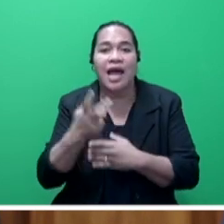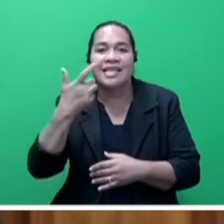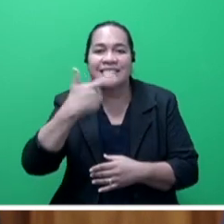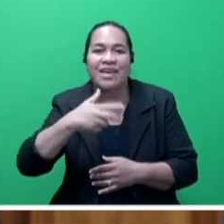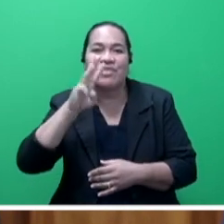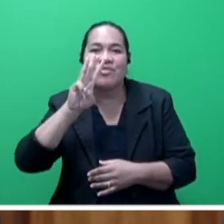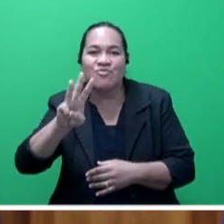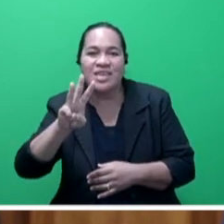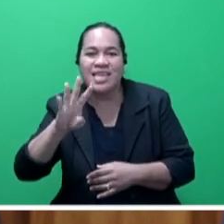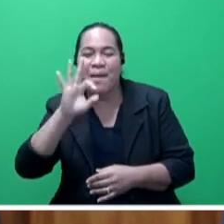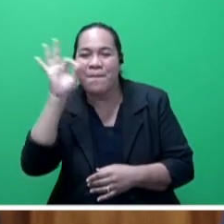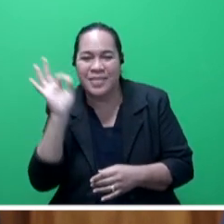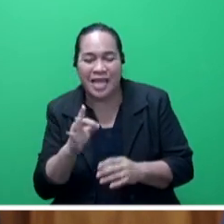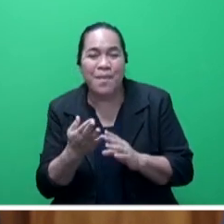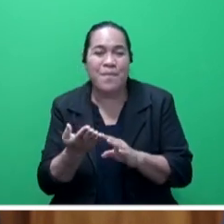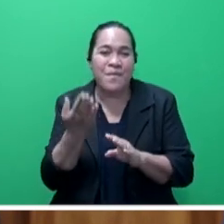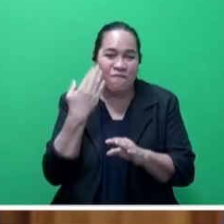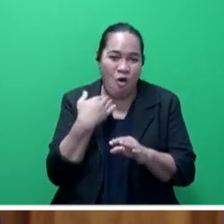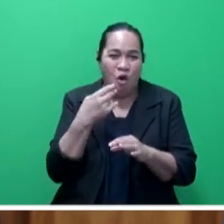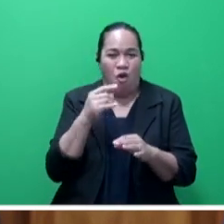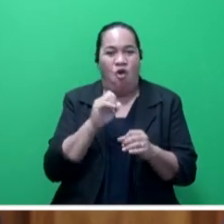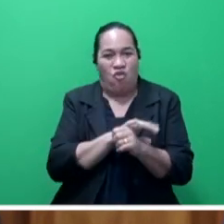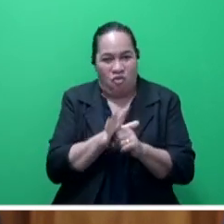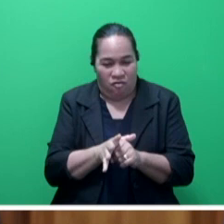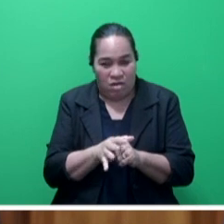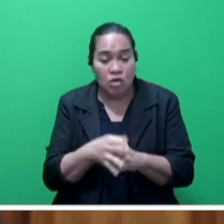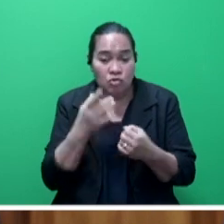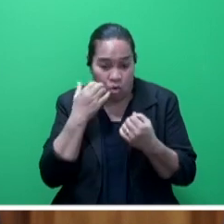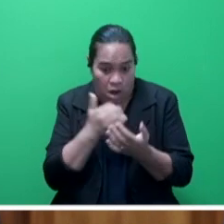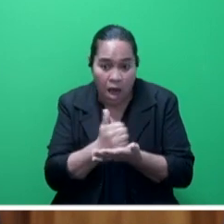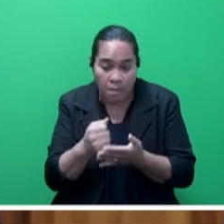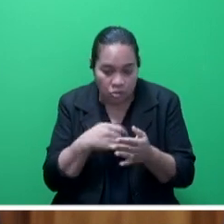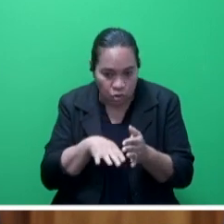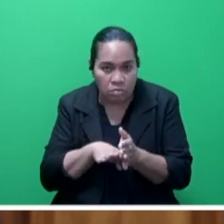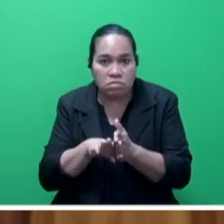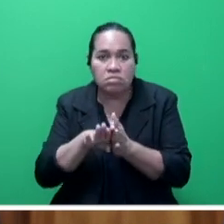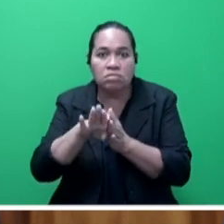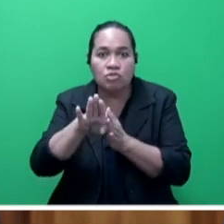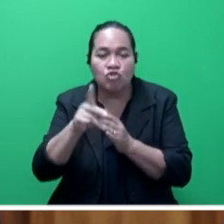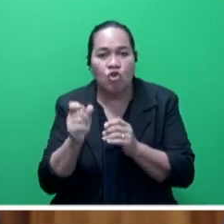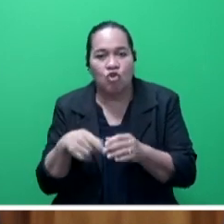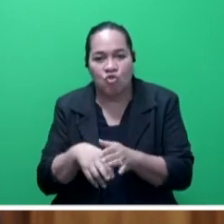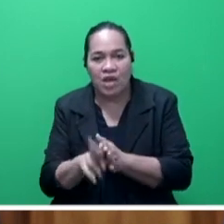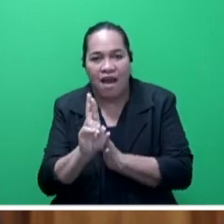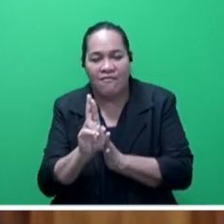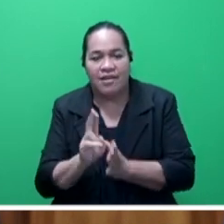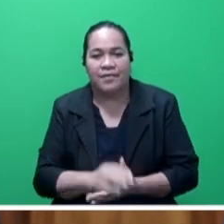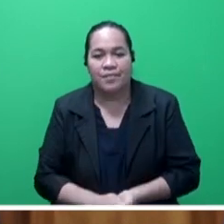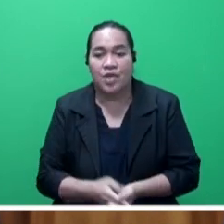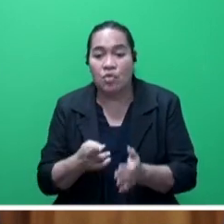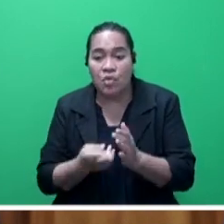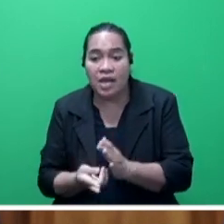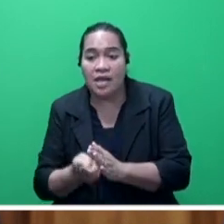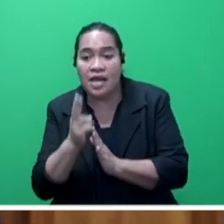of the same month pre-pandemic. These numbers, Mr. Speaker, show that we're on an accelerated path to recovery. Recovery that will